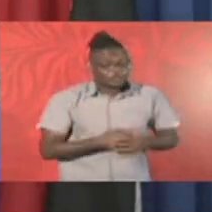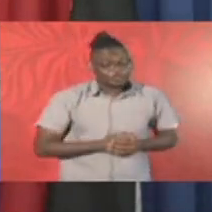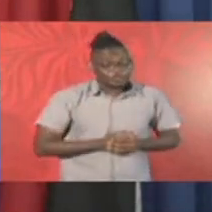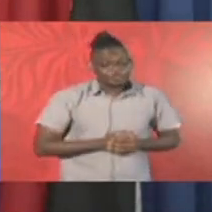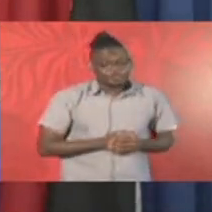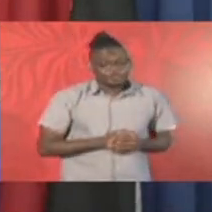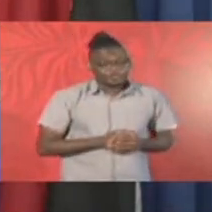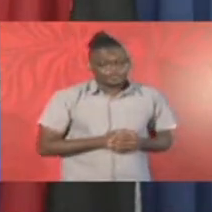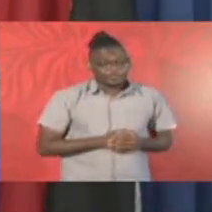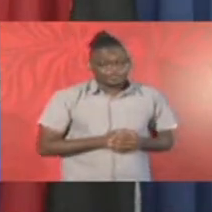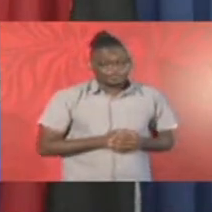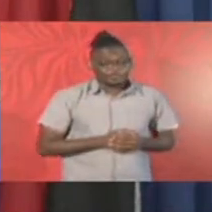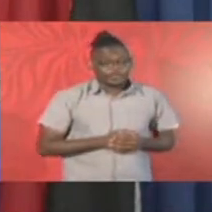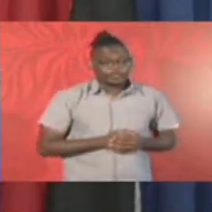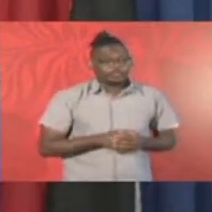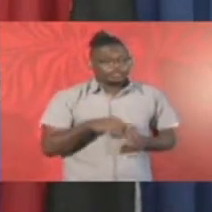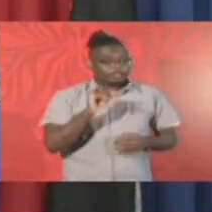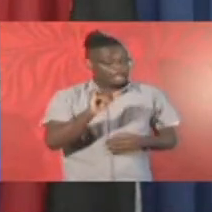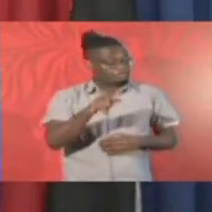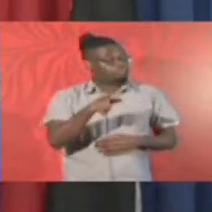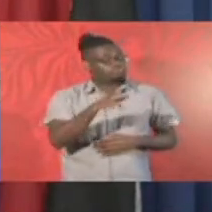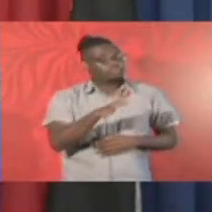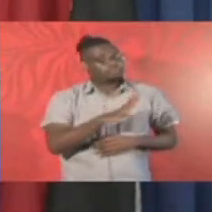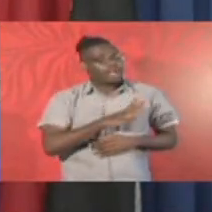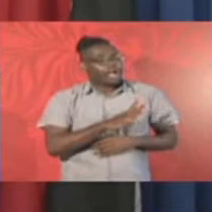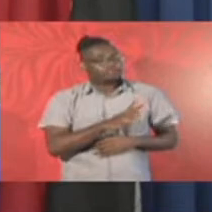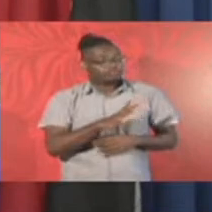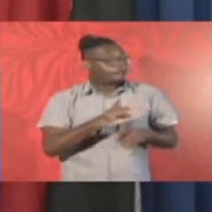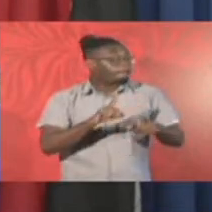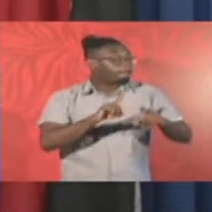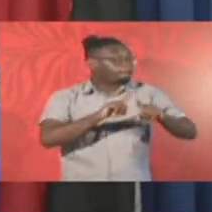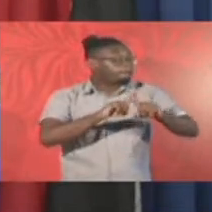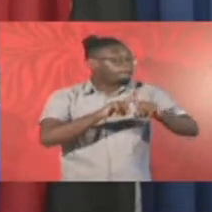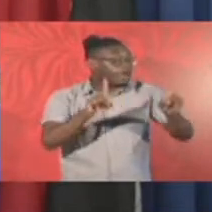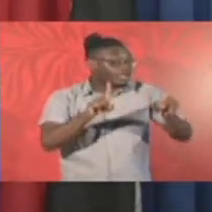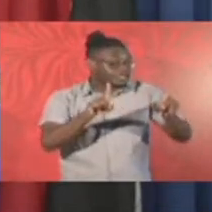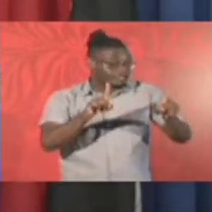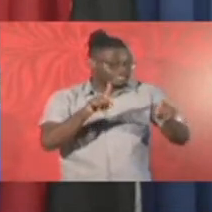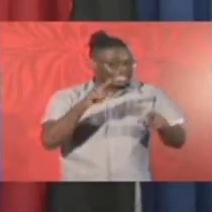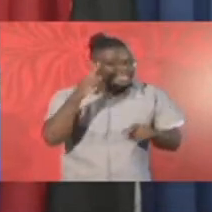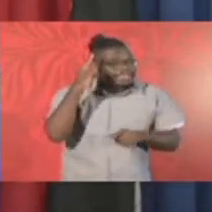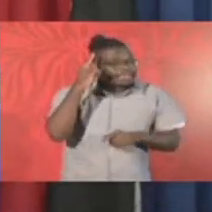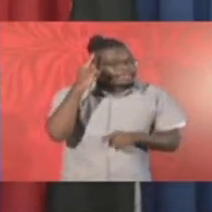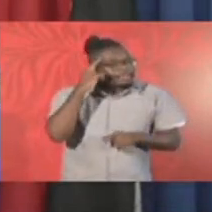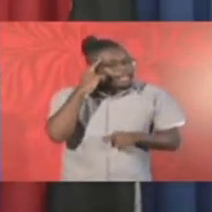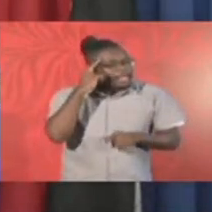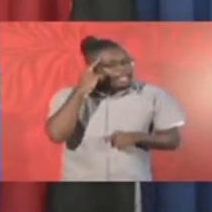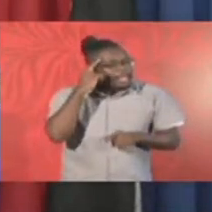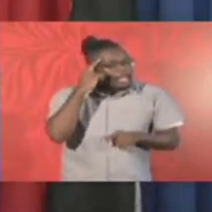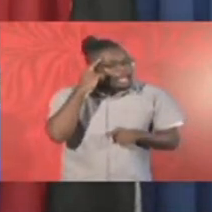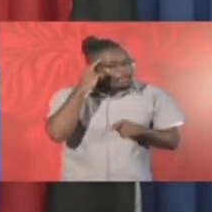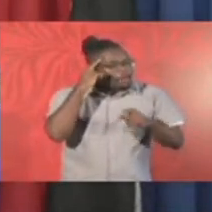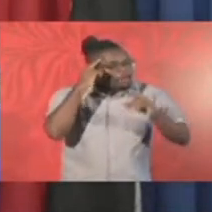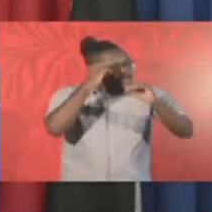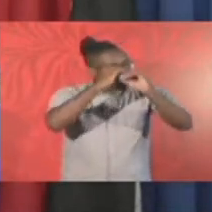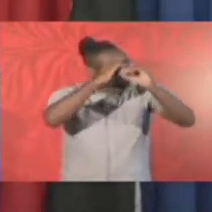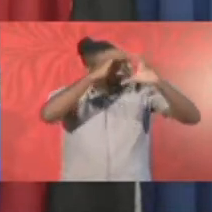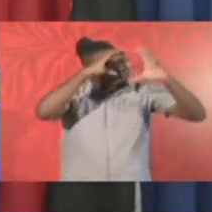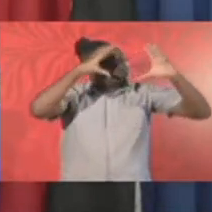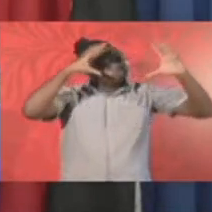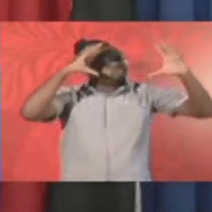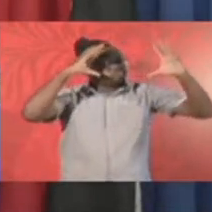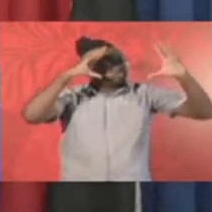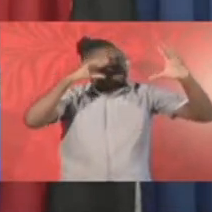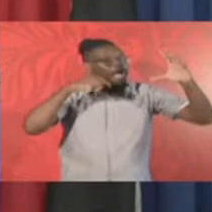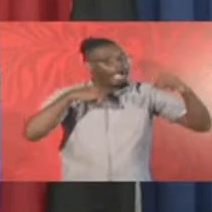dose. That's the situation. But when we look at the glass being half empty, we have